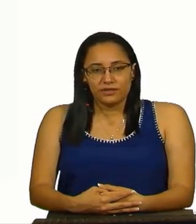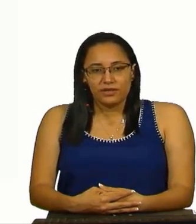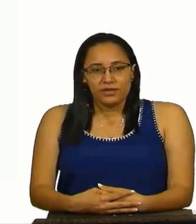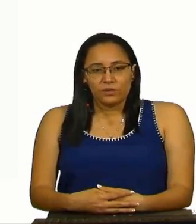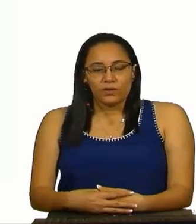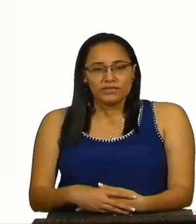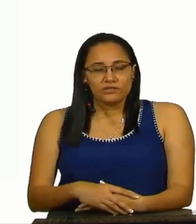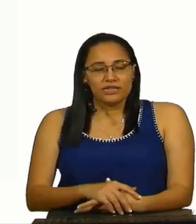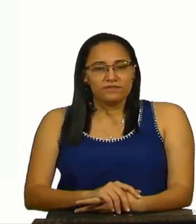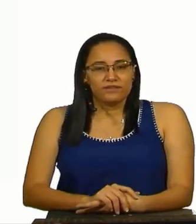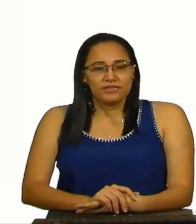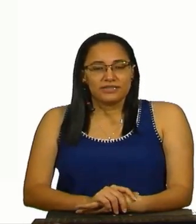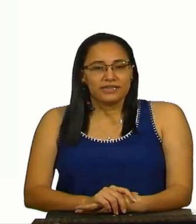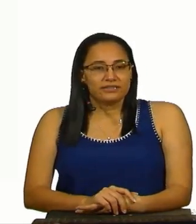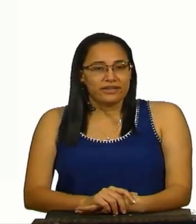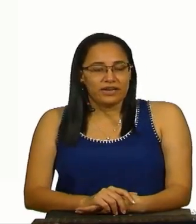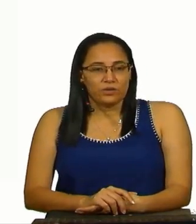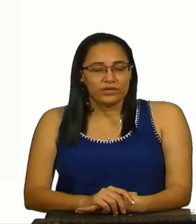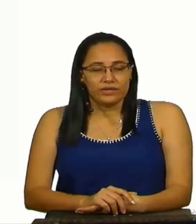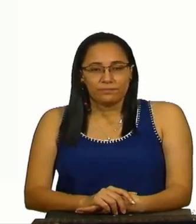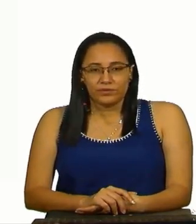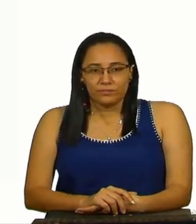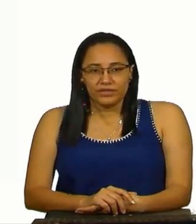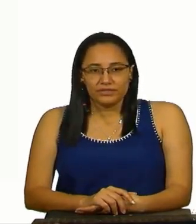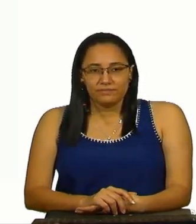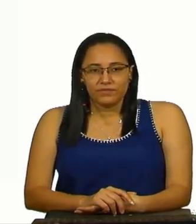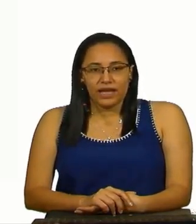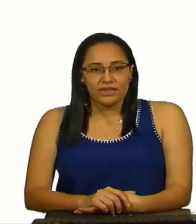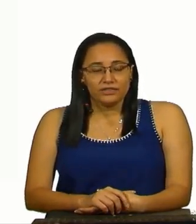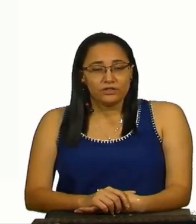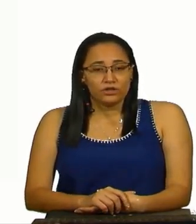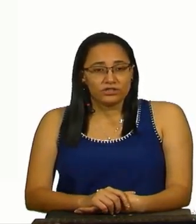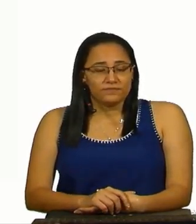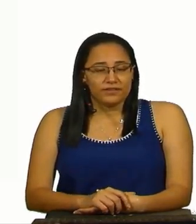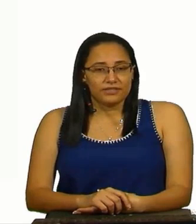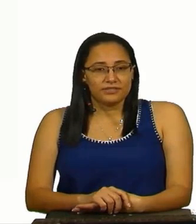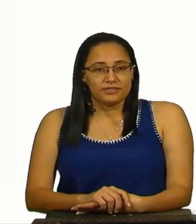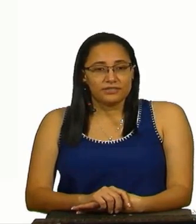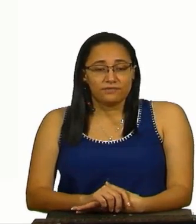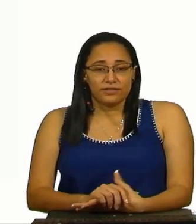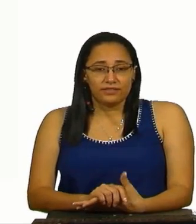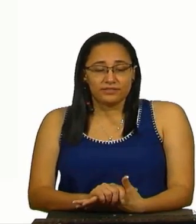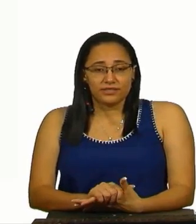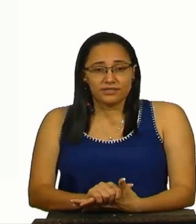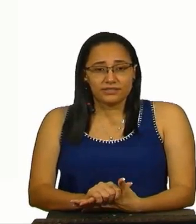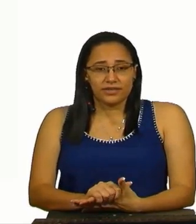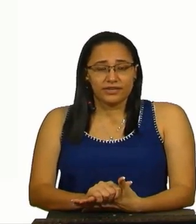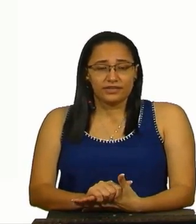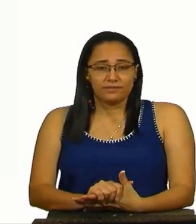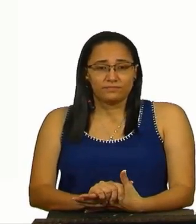uses. ¿Cuáles son las diferencias entre allowed and permit? Hay dos